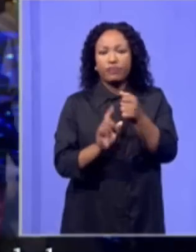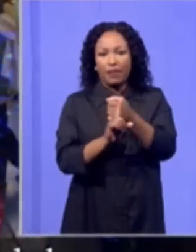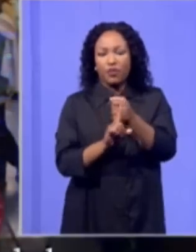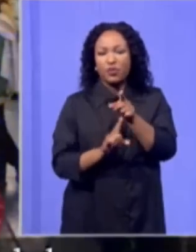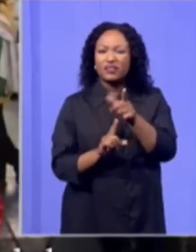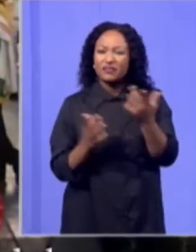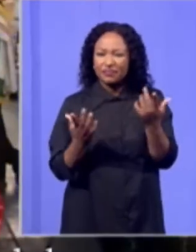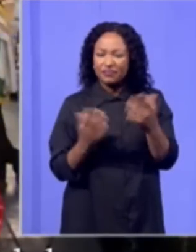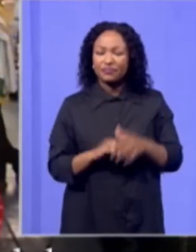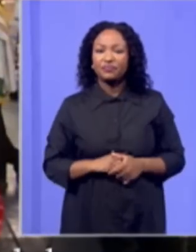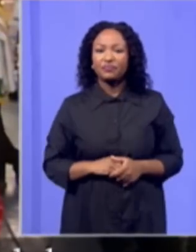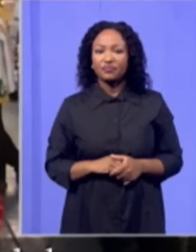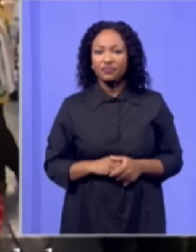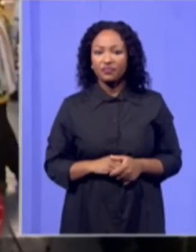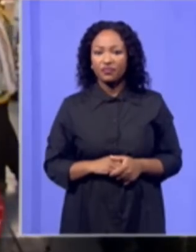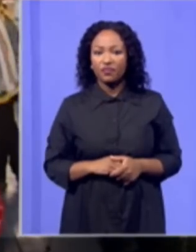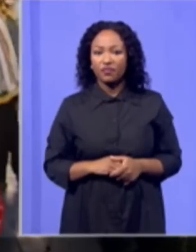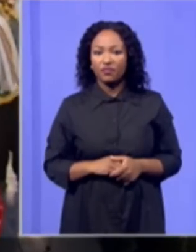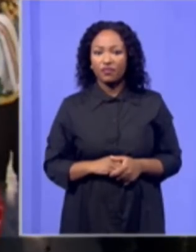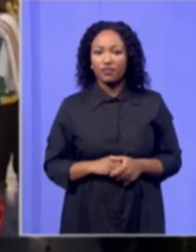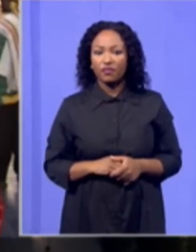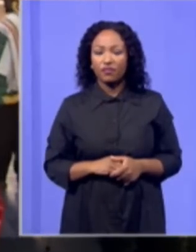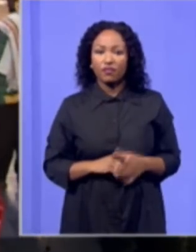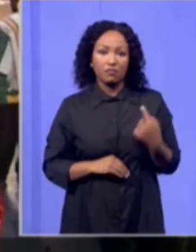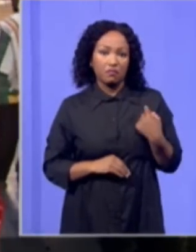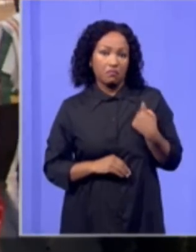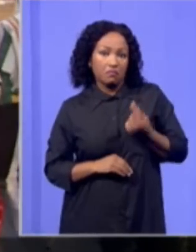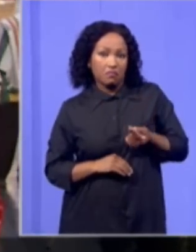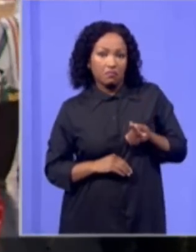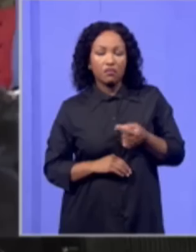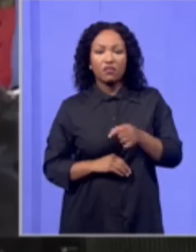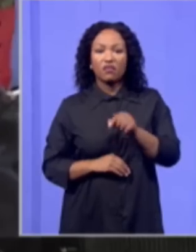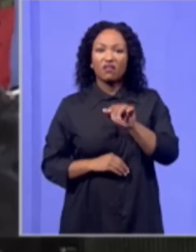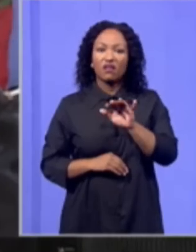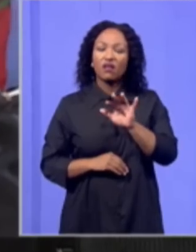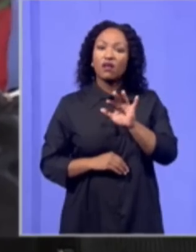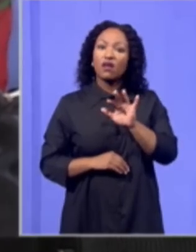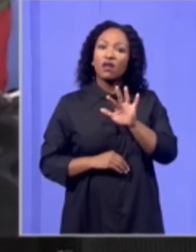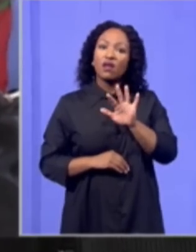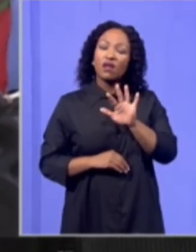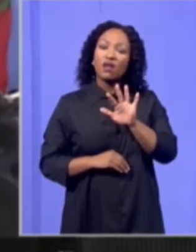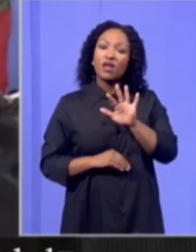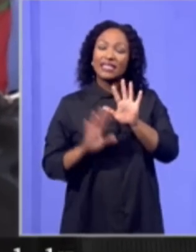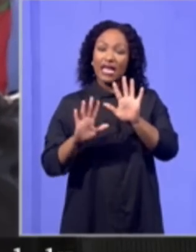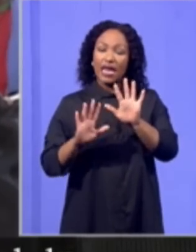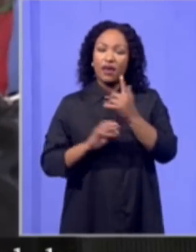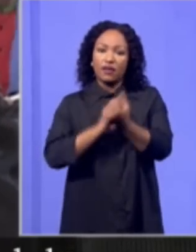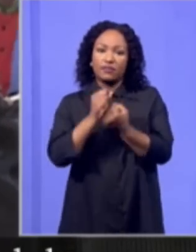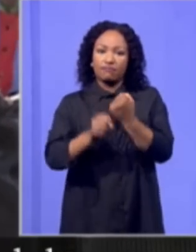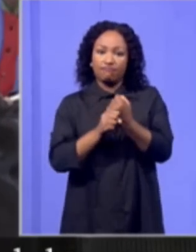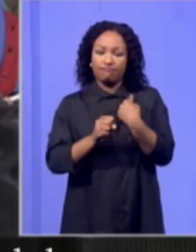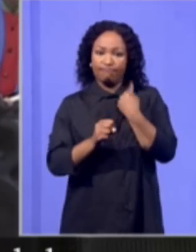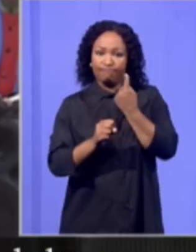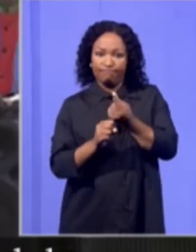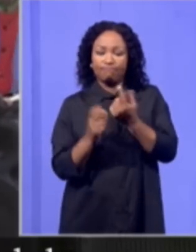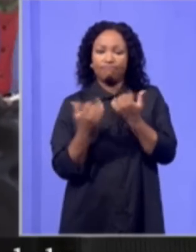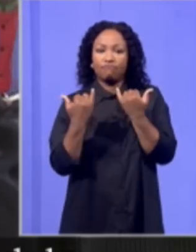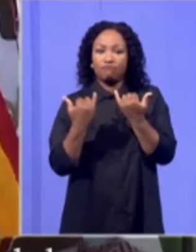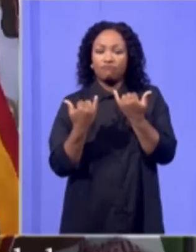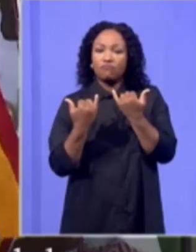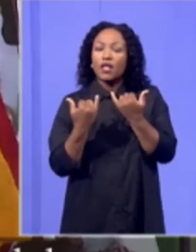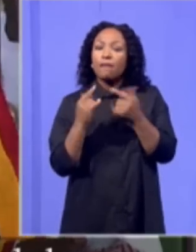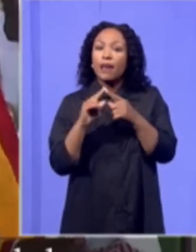E setse e ka nna dingwaga di ka nna lekgolo fa e sa le tumelo ya serasta e simolotse. Le fa go le jalo balatedi ba re le